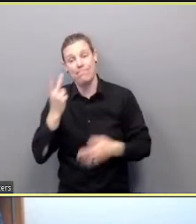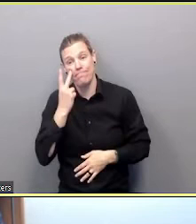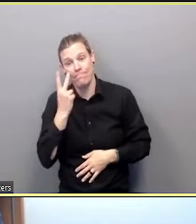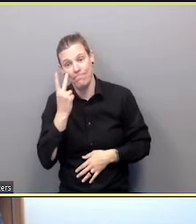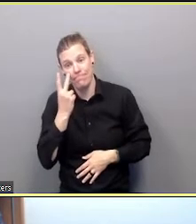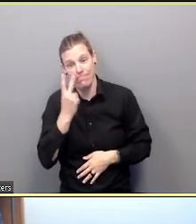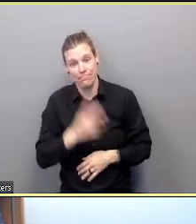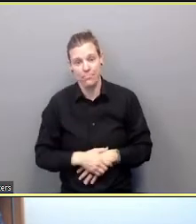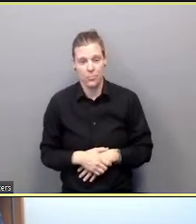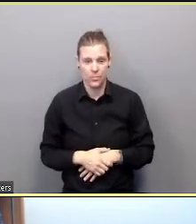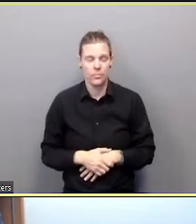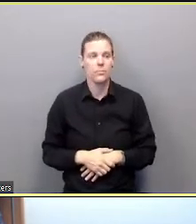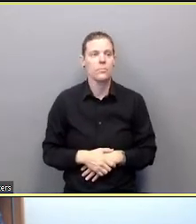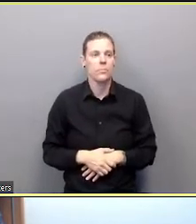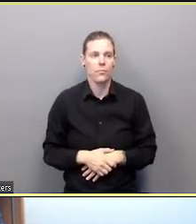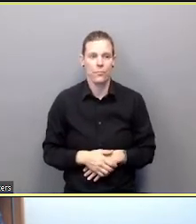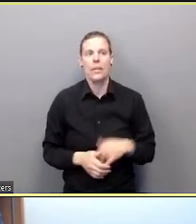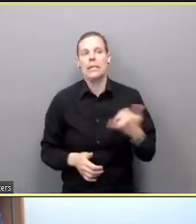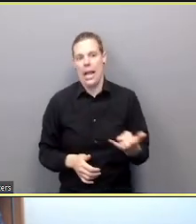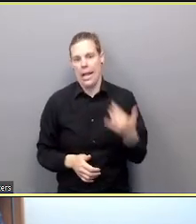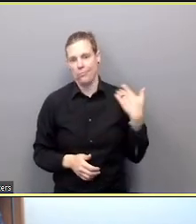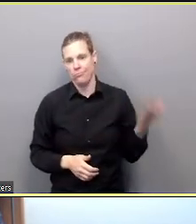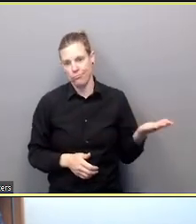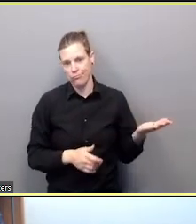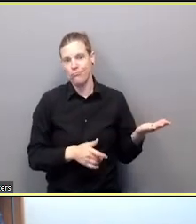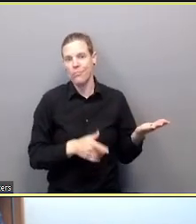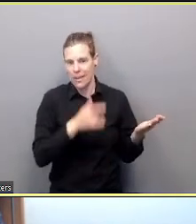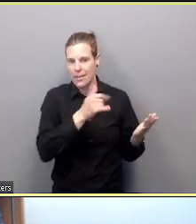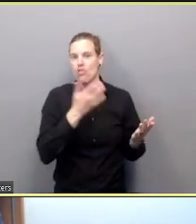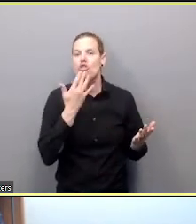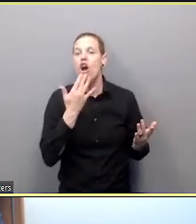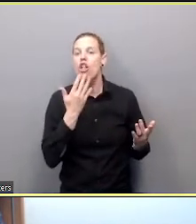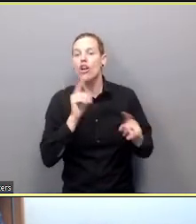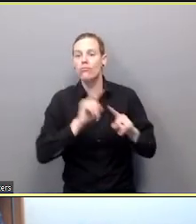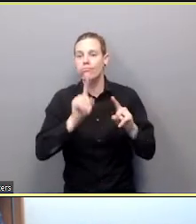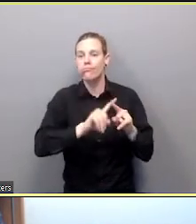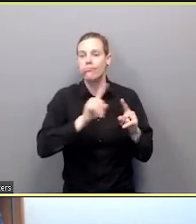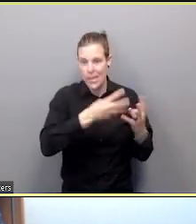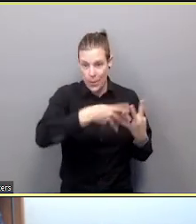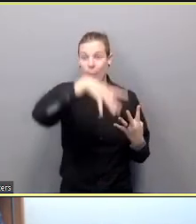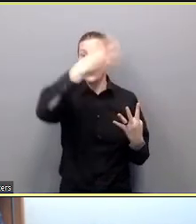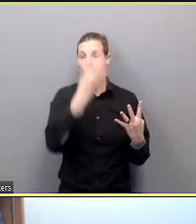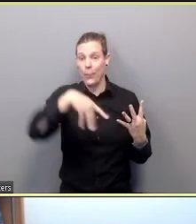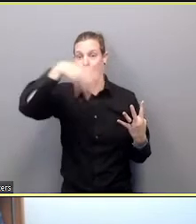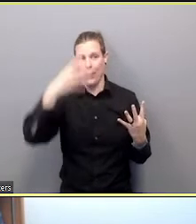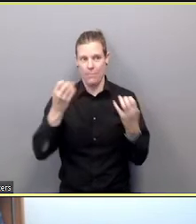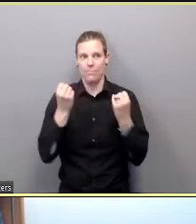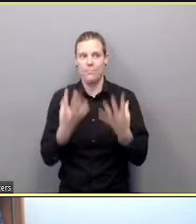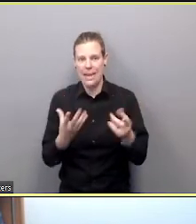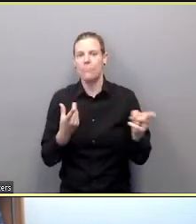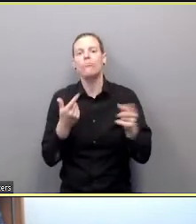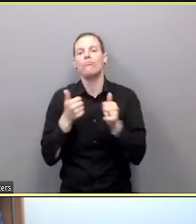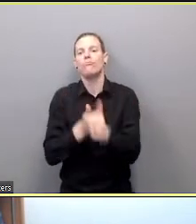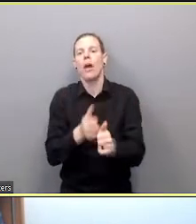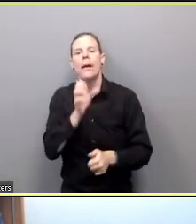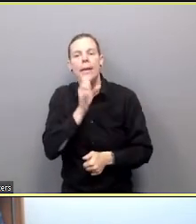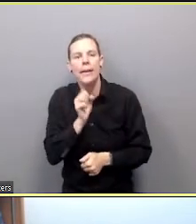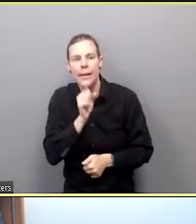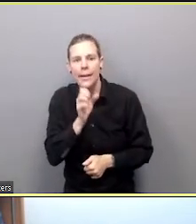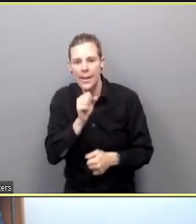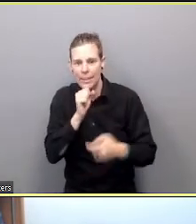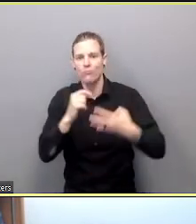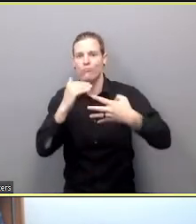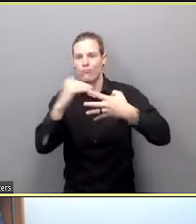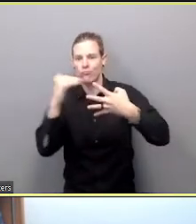And so this slide, we wanted to take a jump into what do we see by age band. So we just talked a little bit